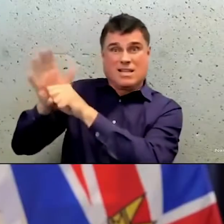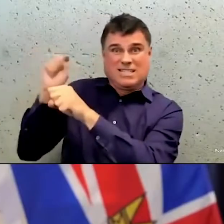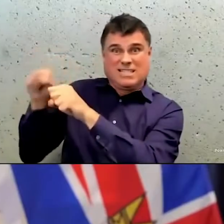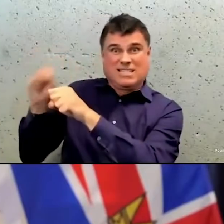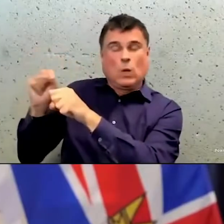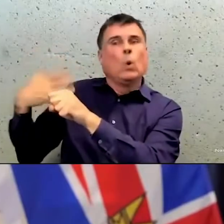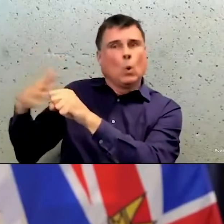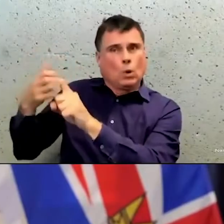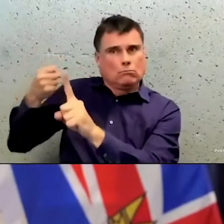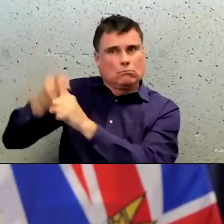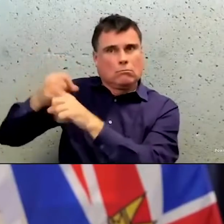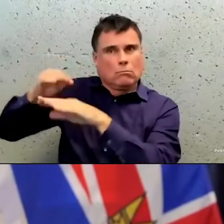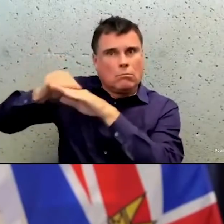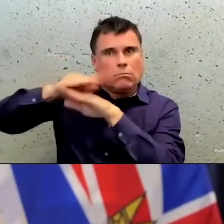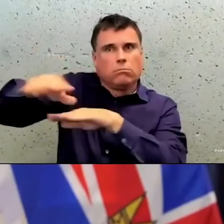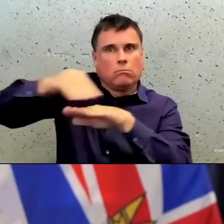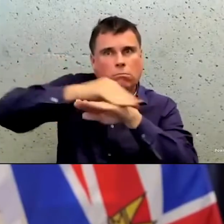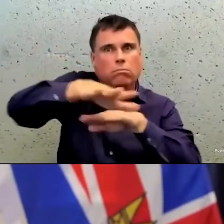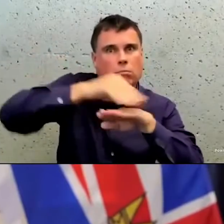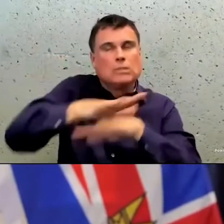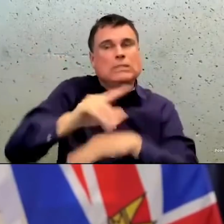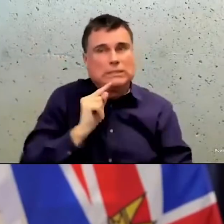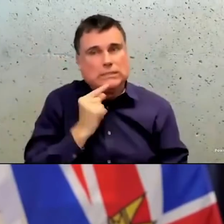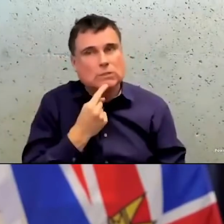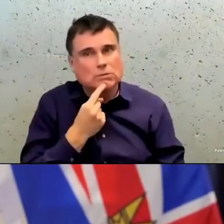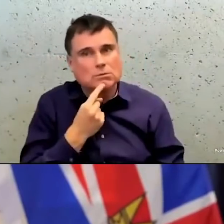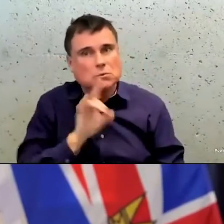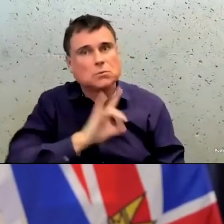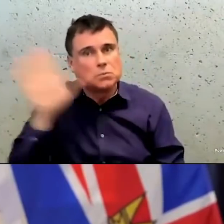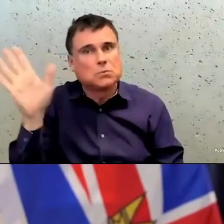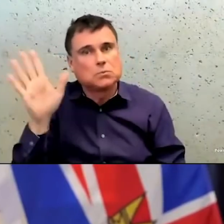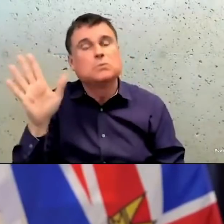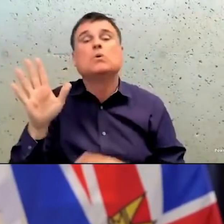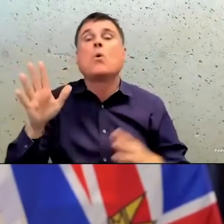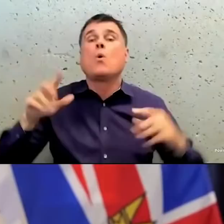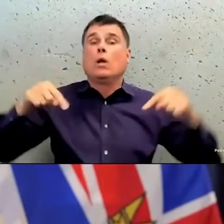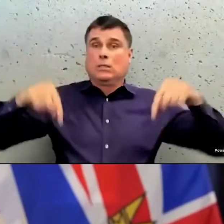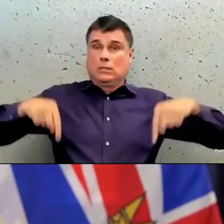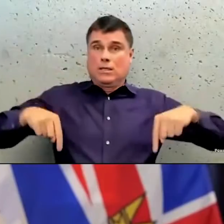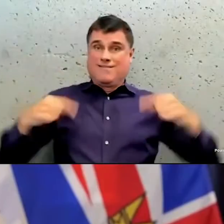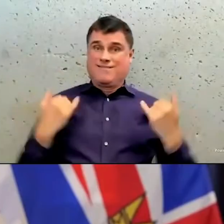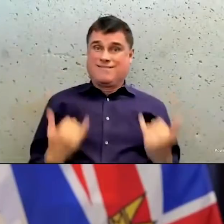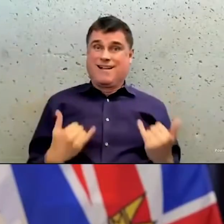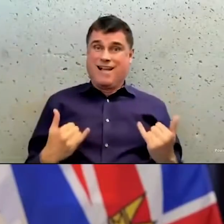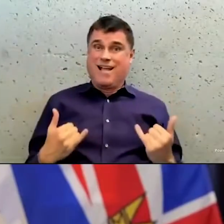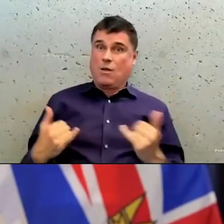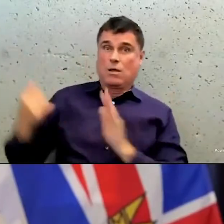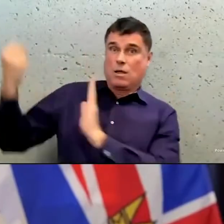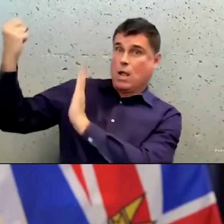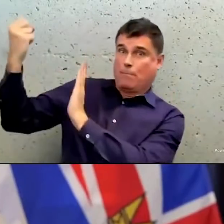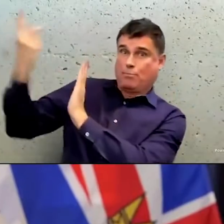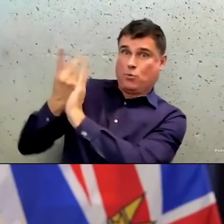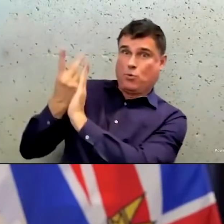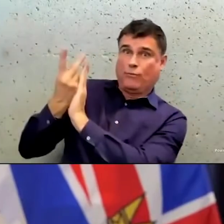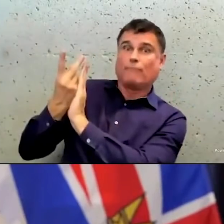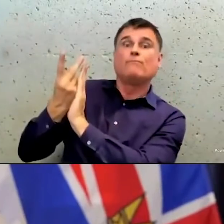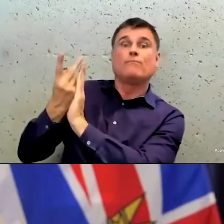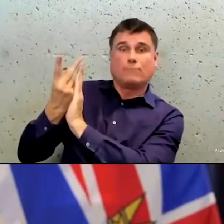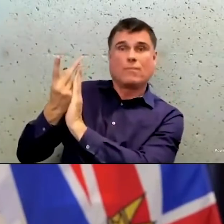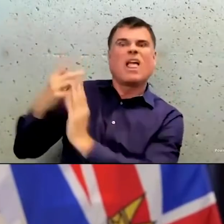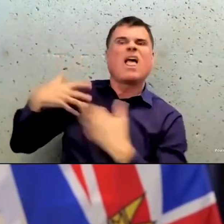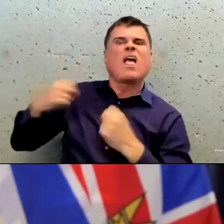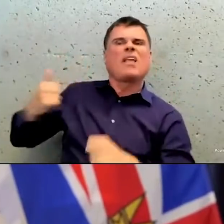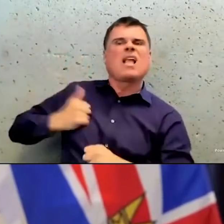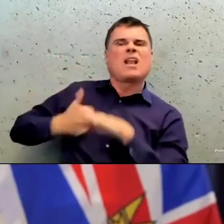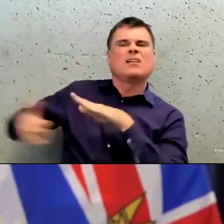possibility, and this is obviously one of them. The opportunity today, the approval by Health Canada on Friday. Today's announcement on vaccines